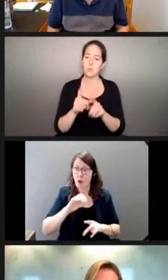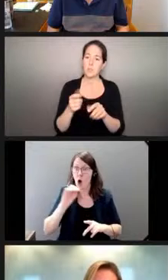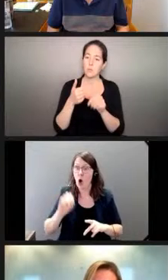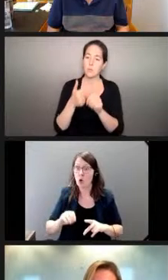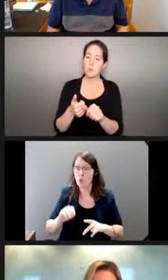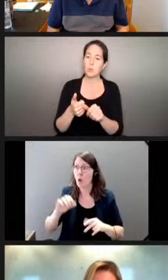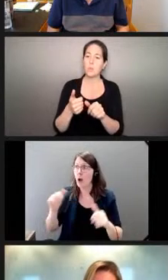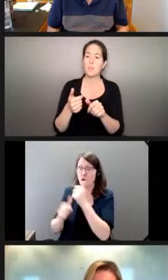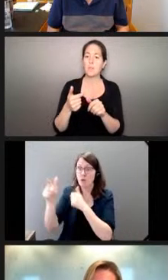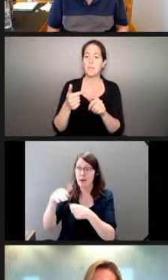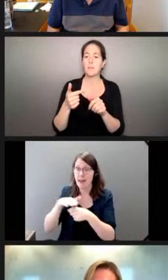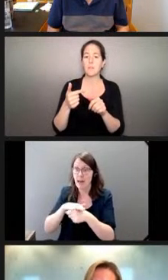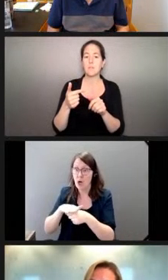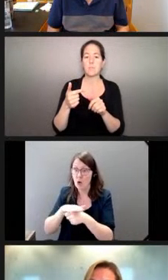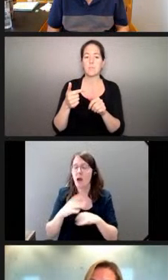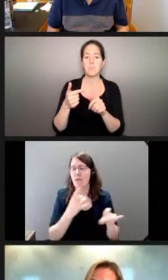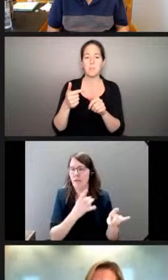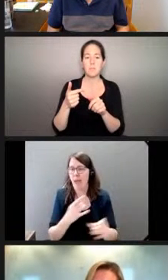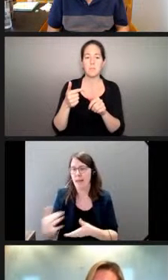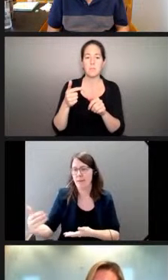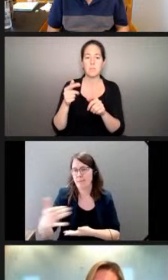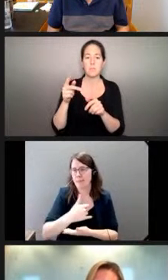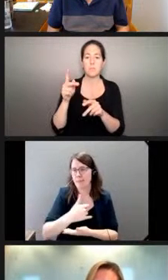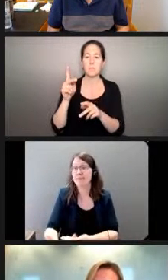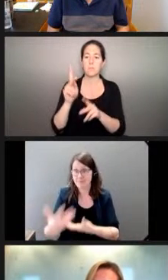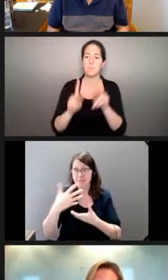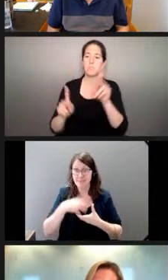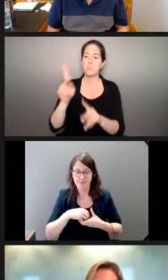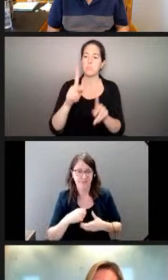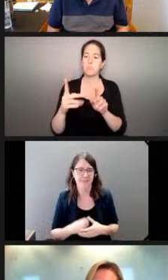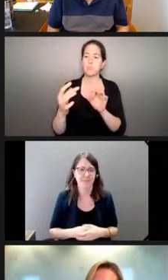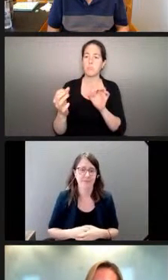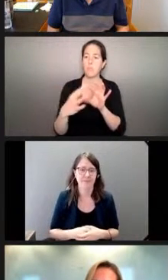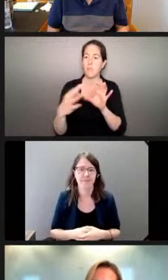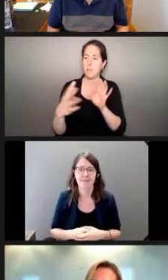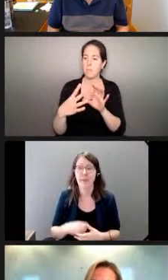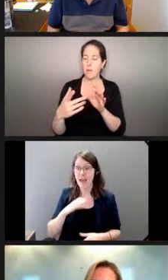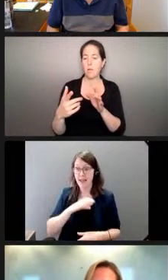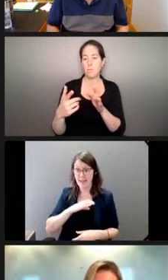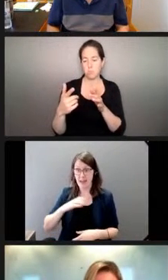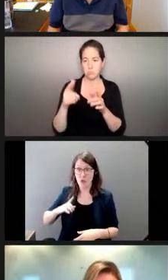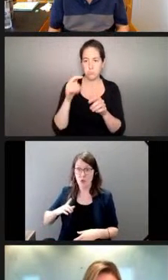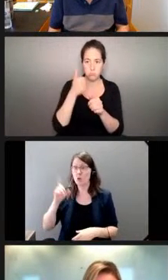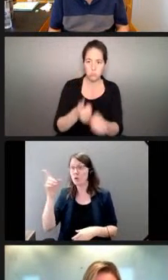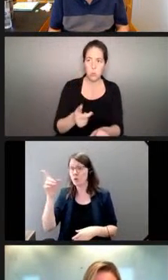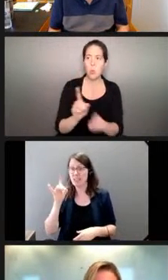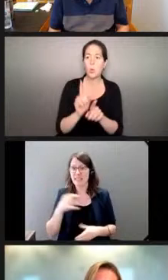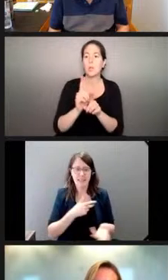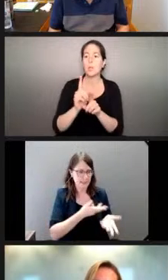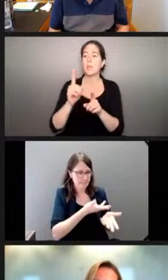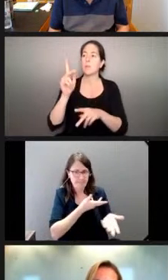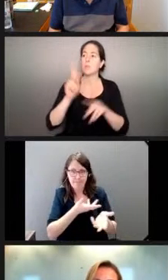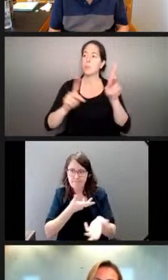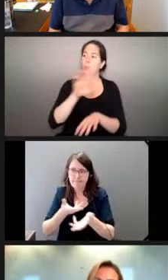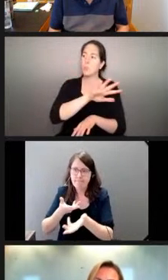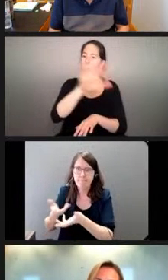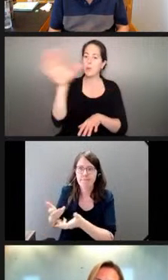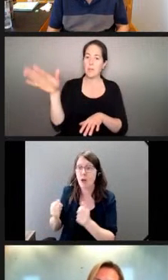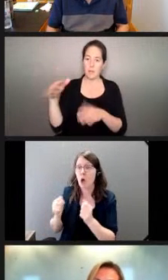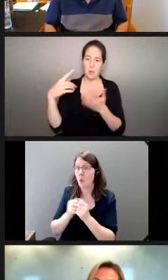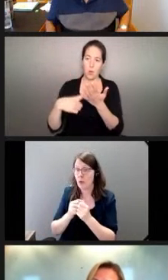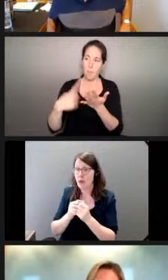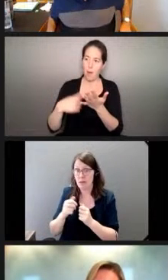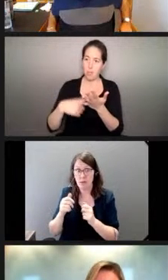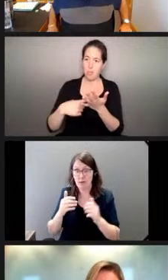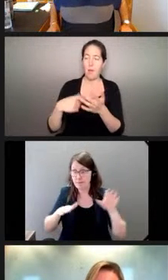and project stakeholders provided feedback through consultations during engagement series 1. Also from our